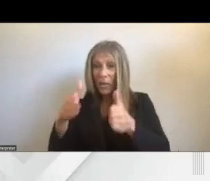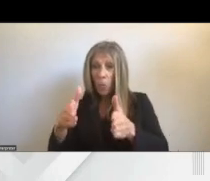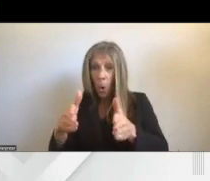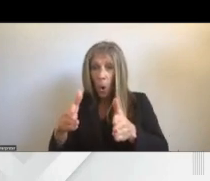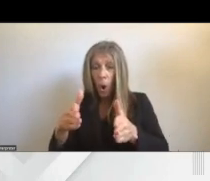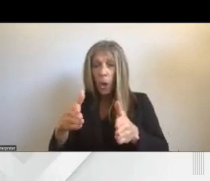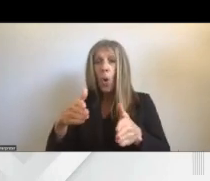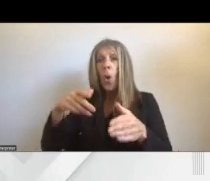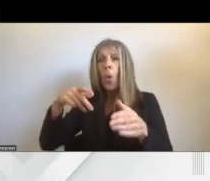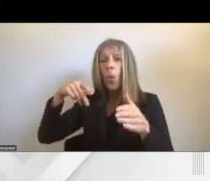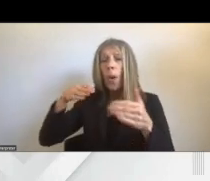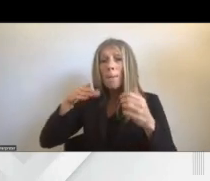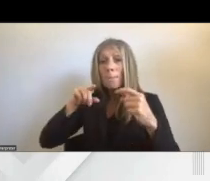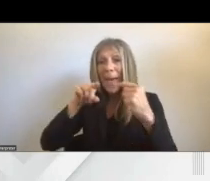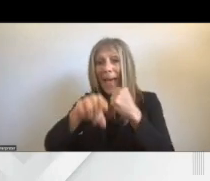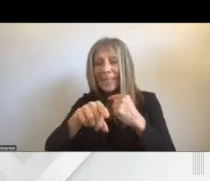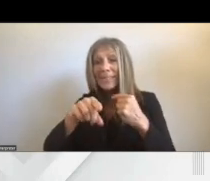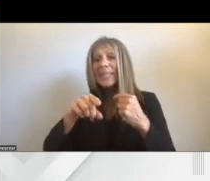passing space is provided.